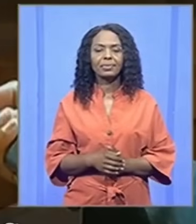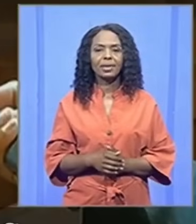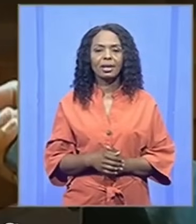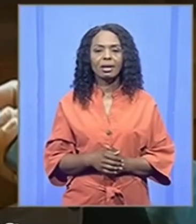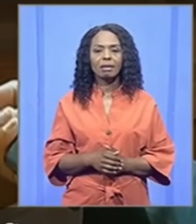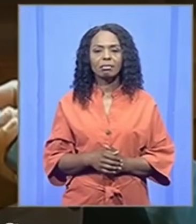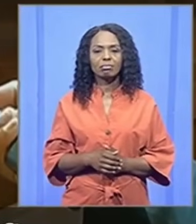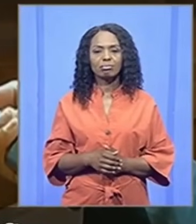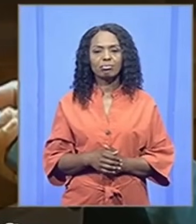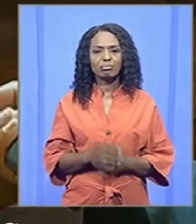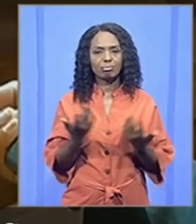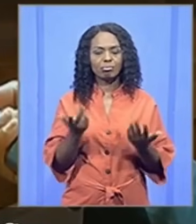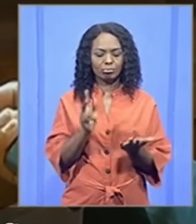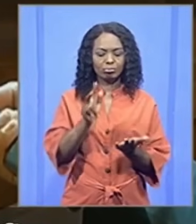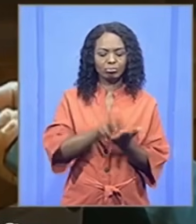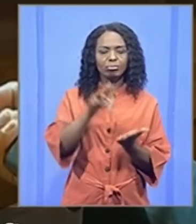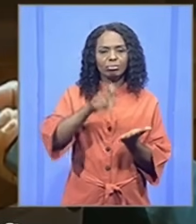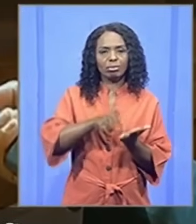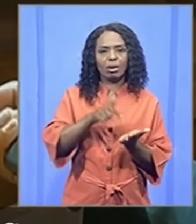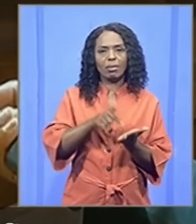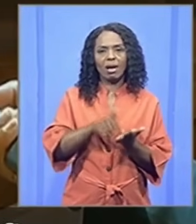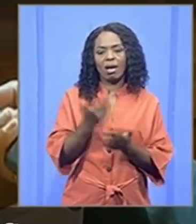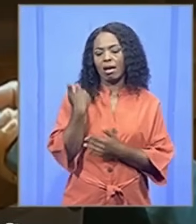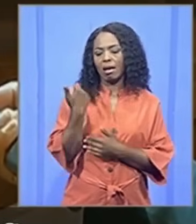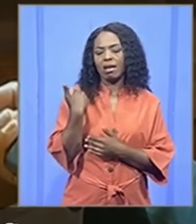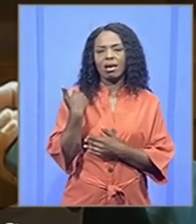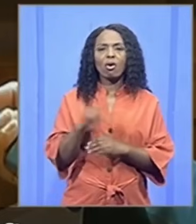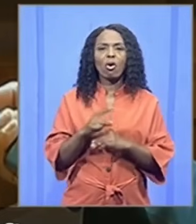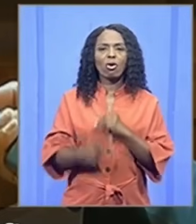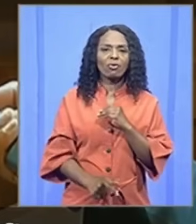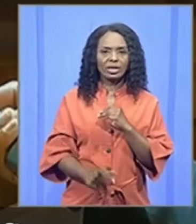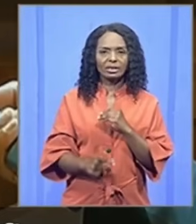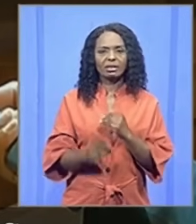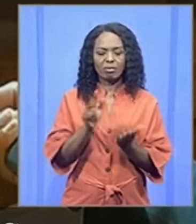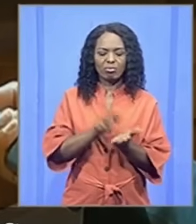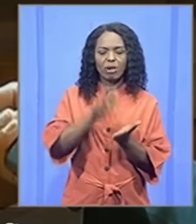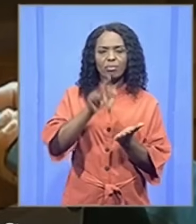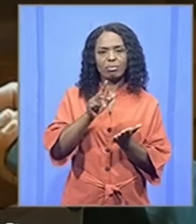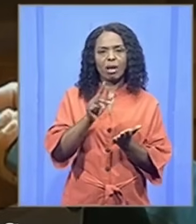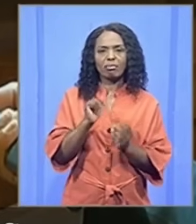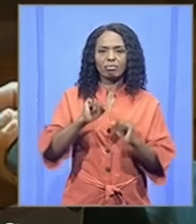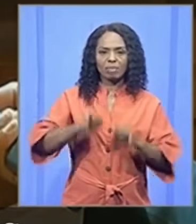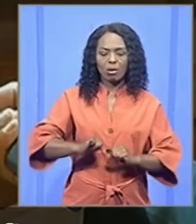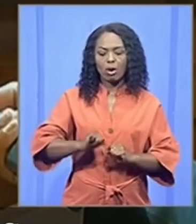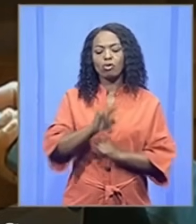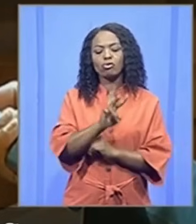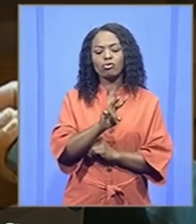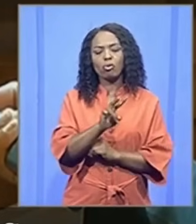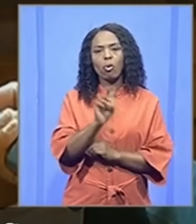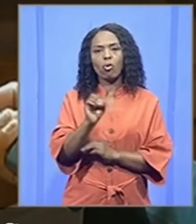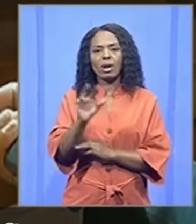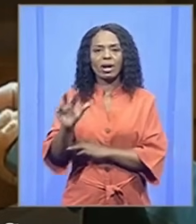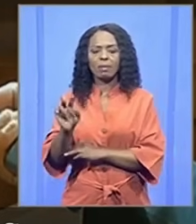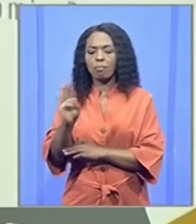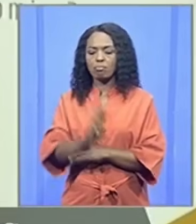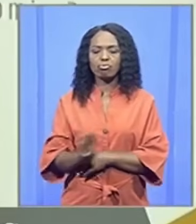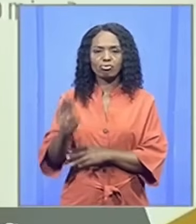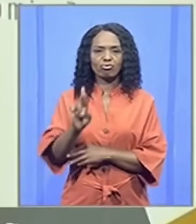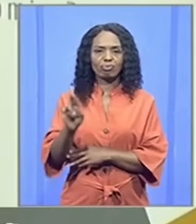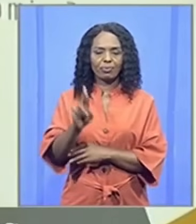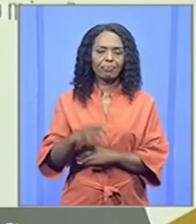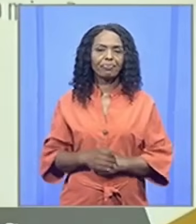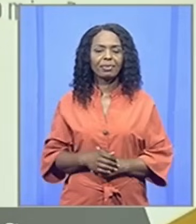pledges in the previous conference, you remember? Yeah. We had the pledges that amounted to something like about 208 billion rands.